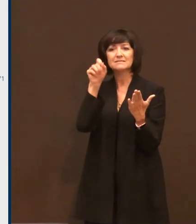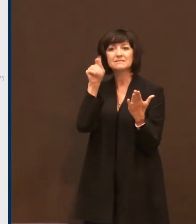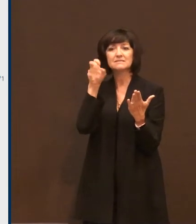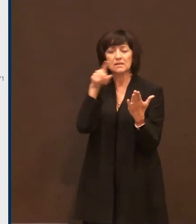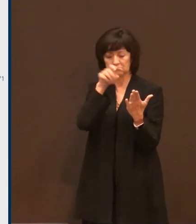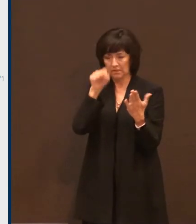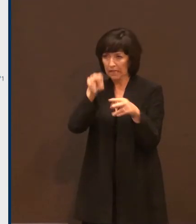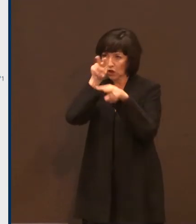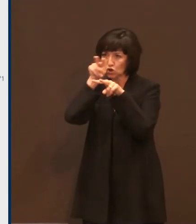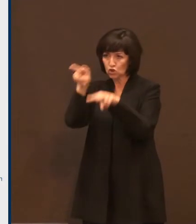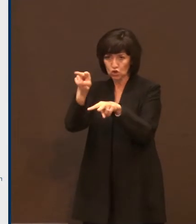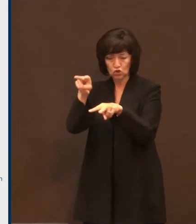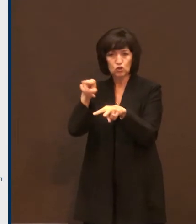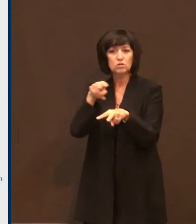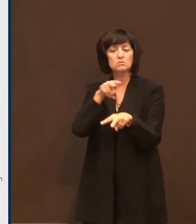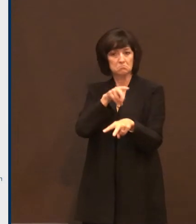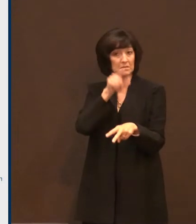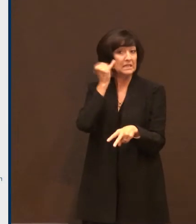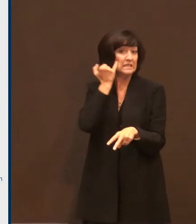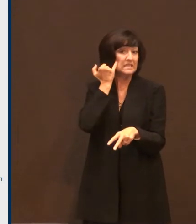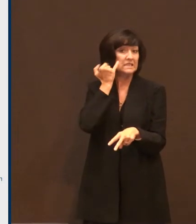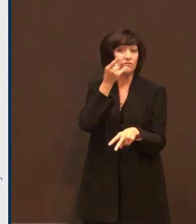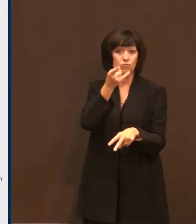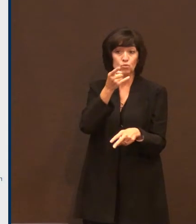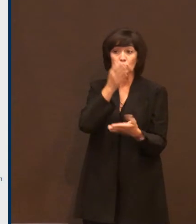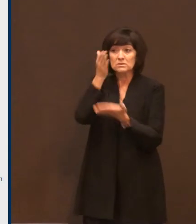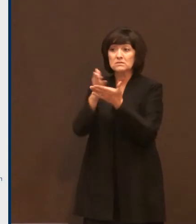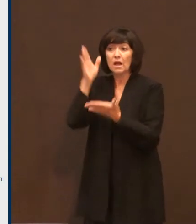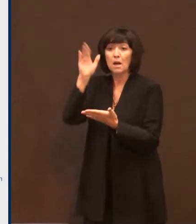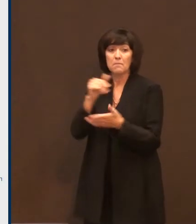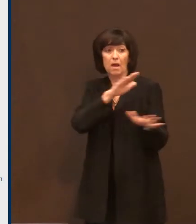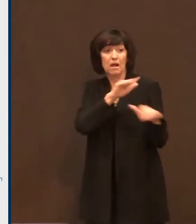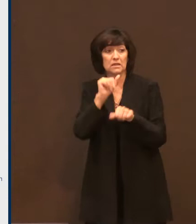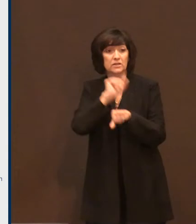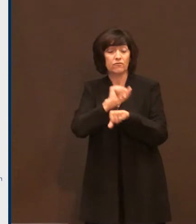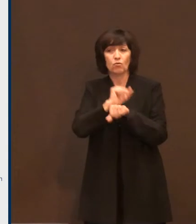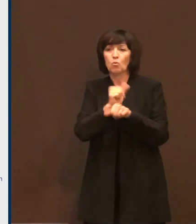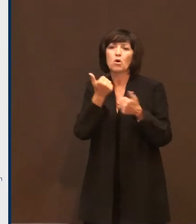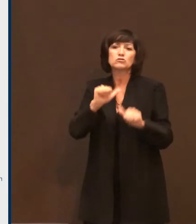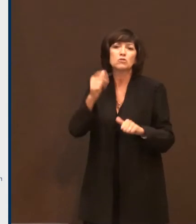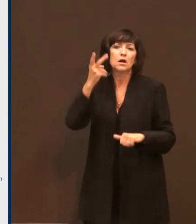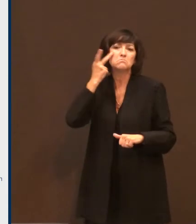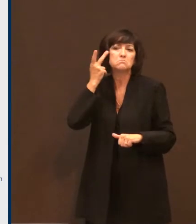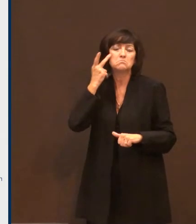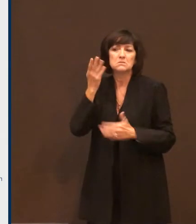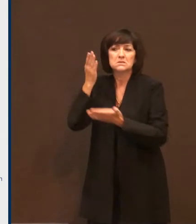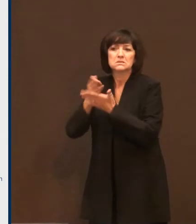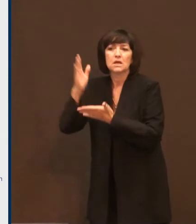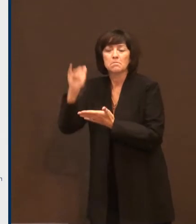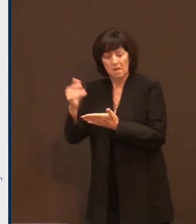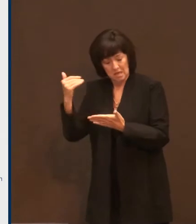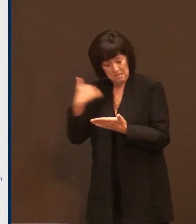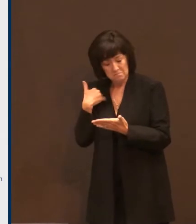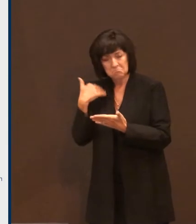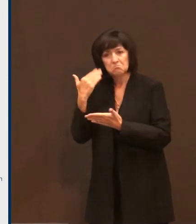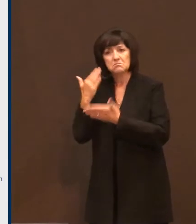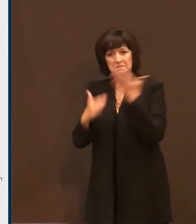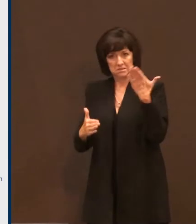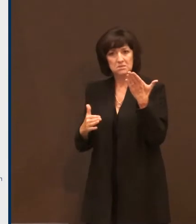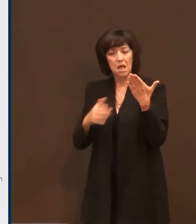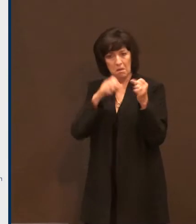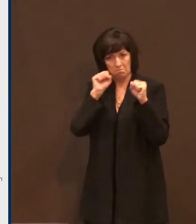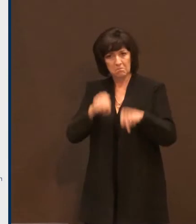not stop somebody from stopping by if they have a few minutes and they leave work or they're driving by. We usually have some capacity in there for